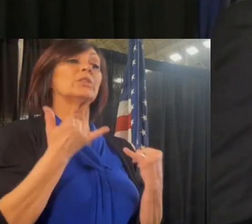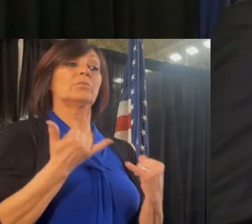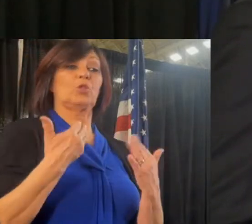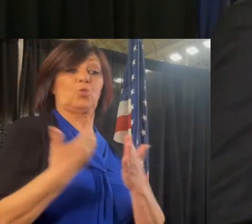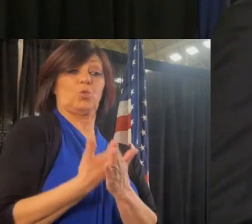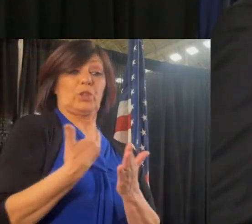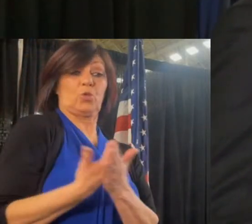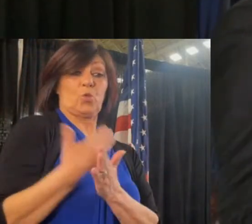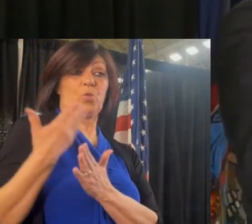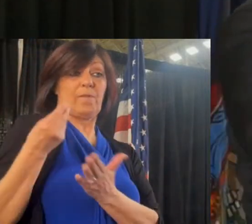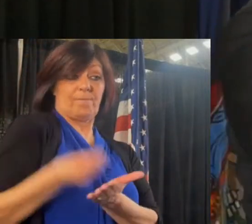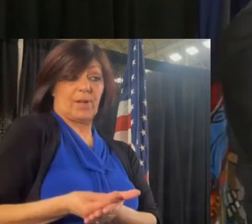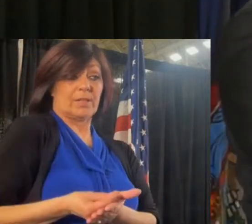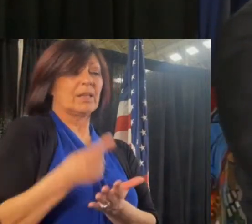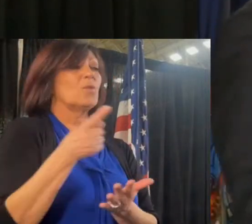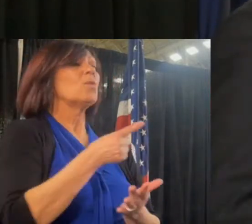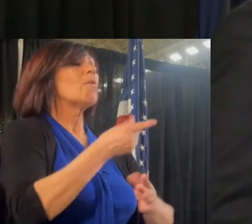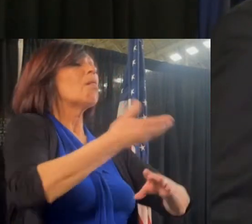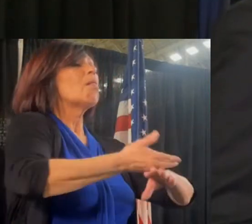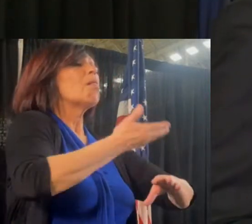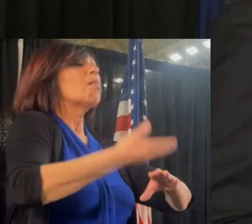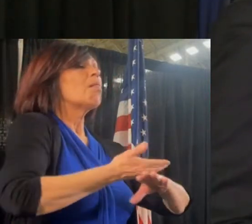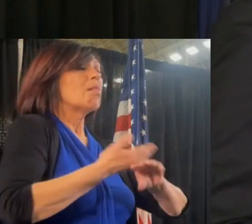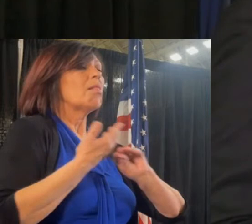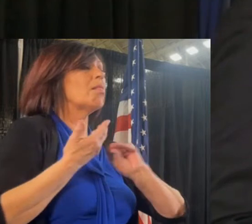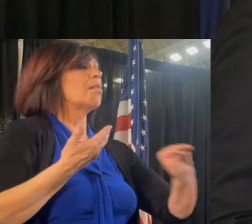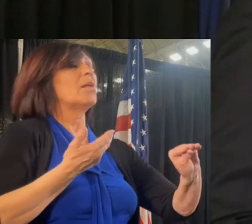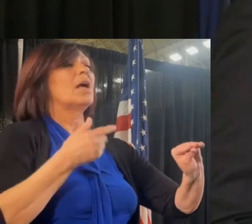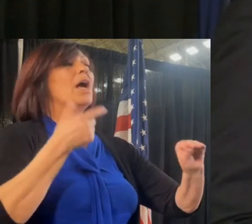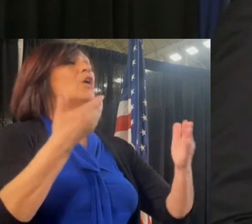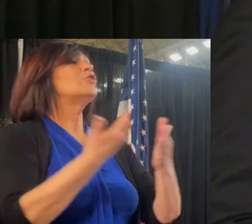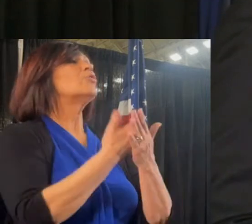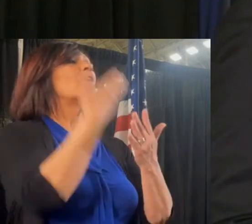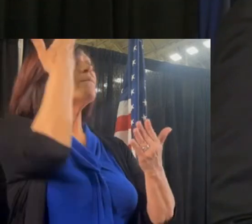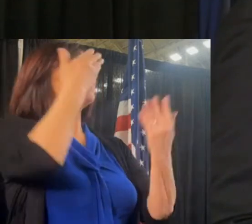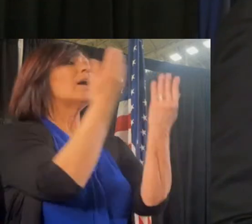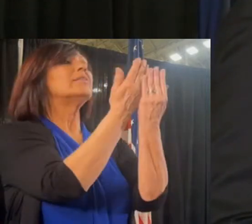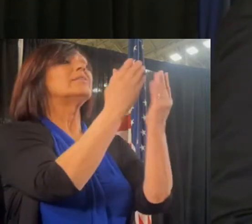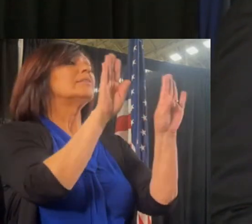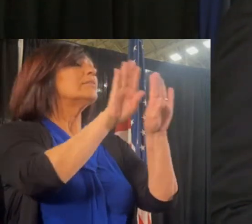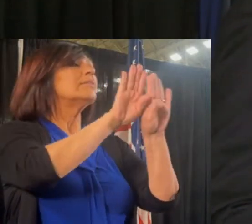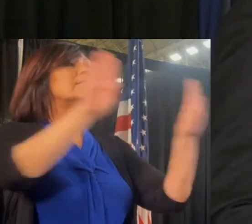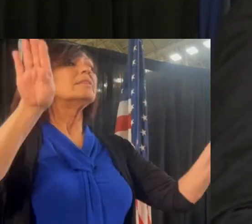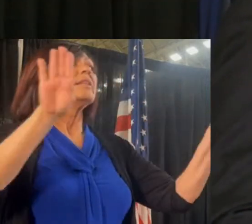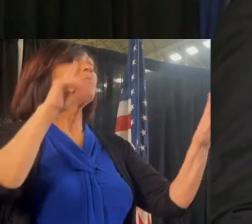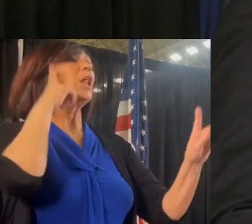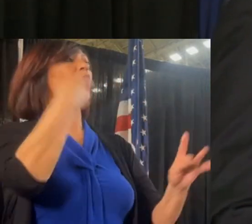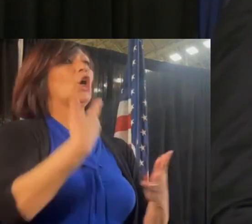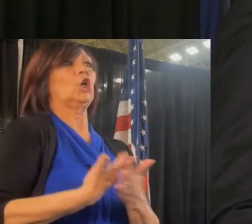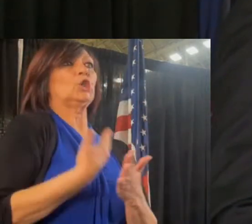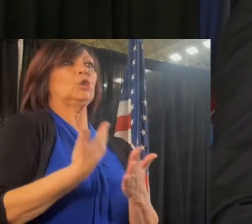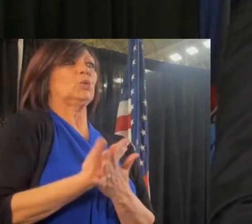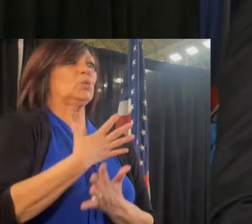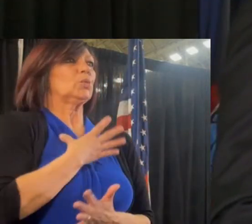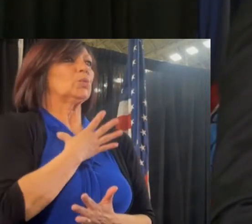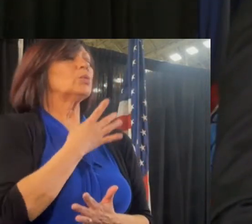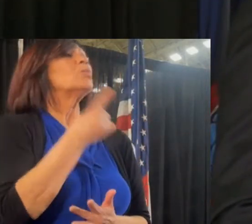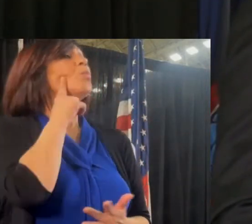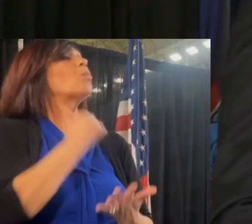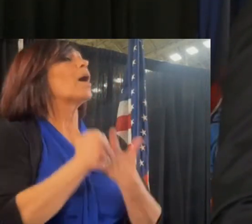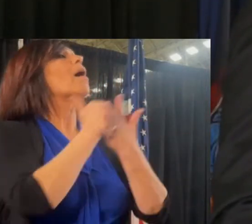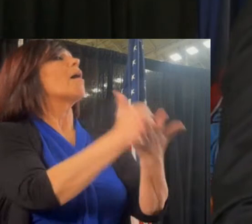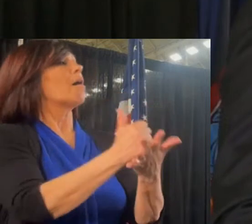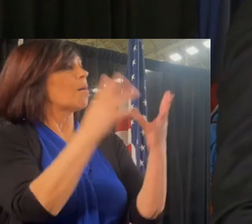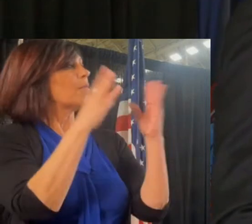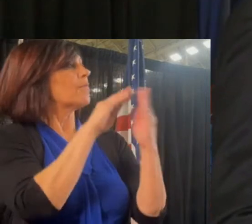we will instead invest a fraction of that amount on a new facade that will modernize the facility. This will help the